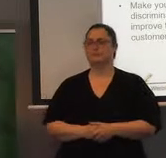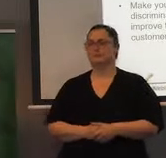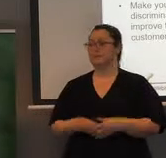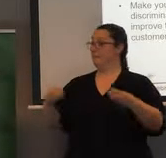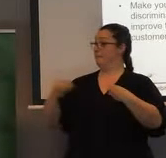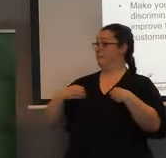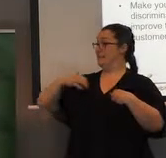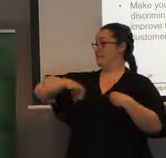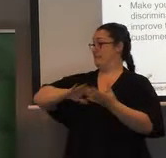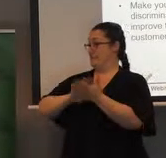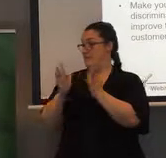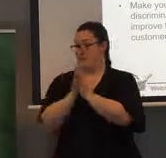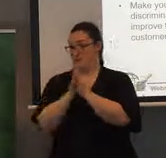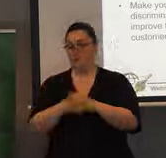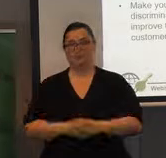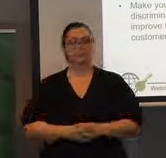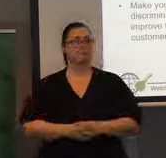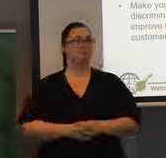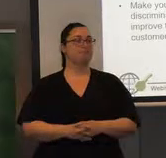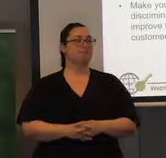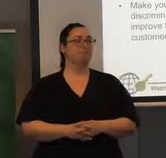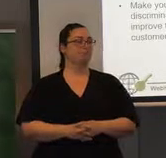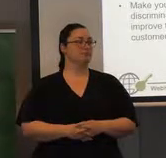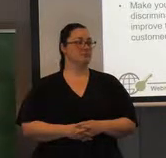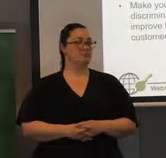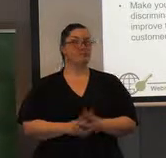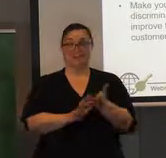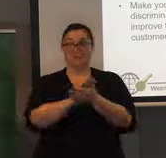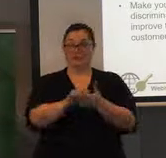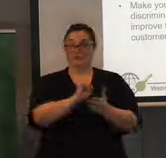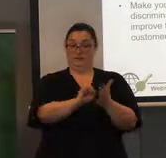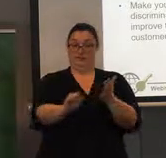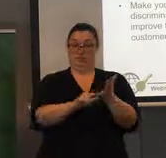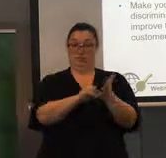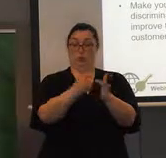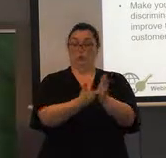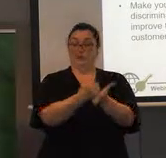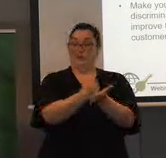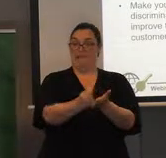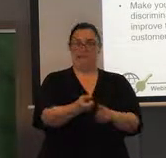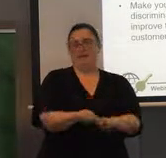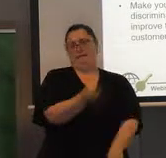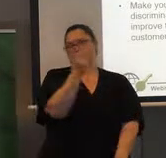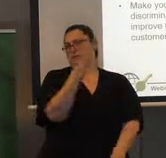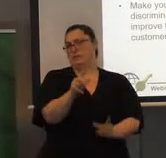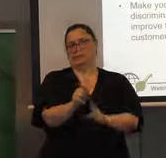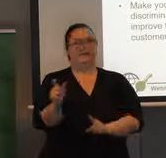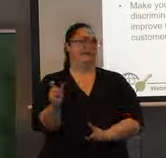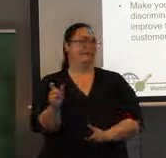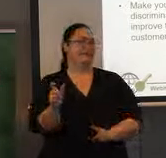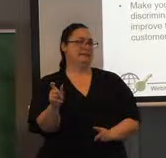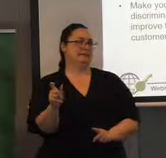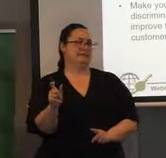How does business benefit from accessibility? First of all, you can boost your user base by that at least 20% that I